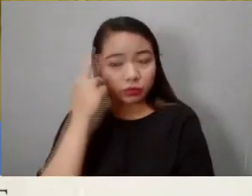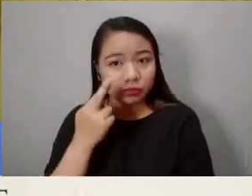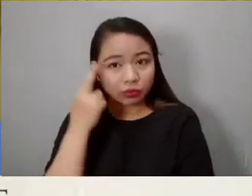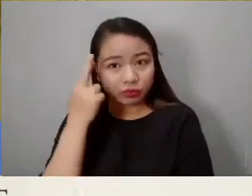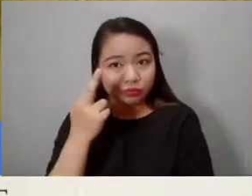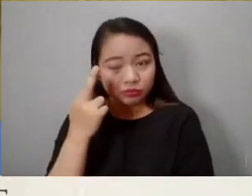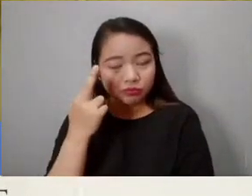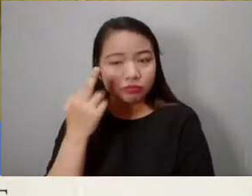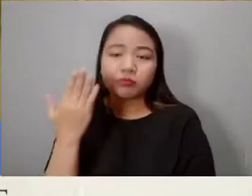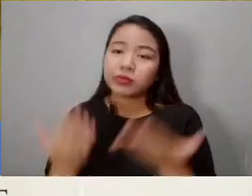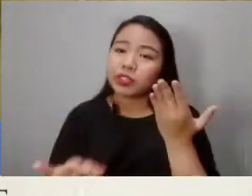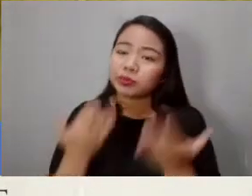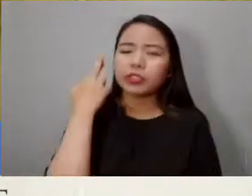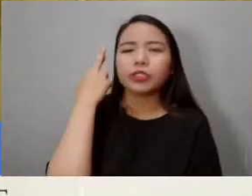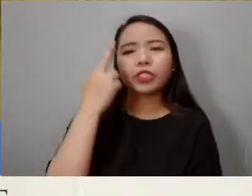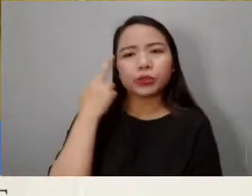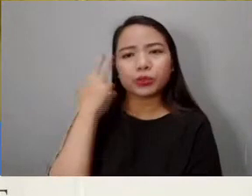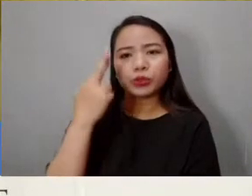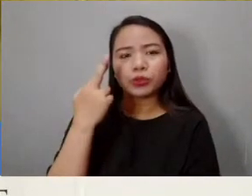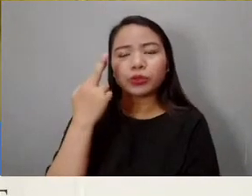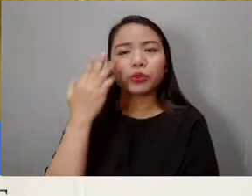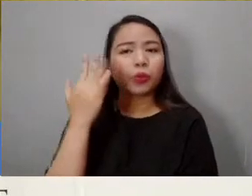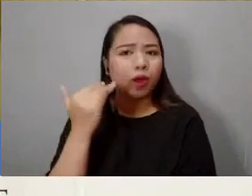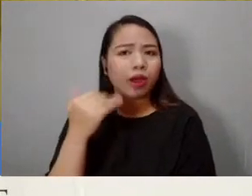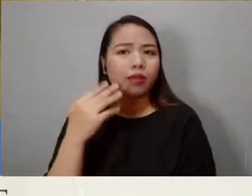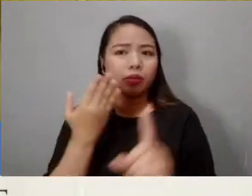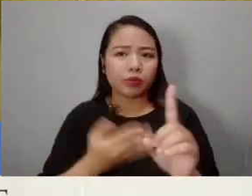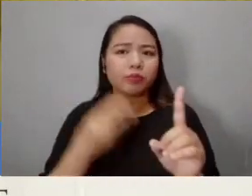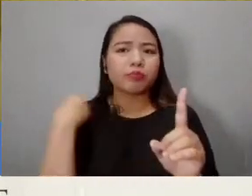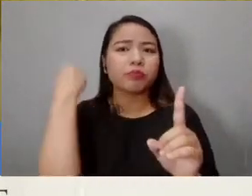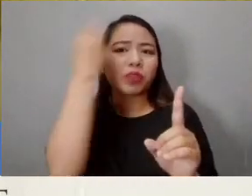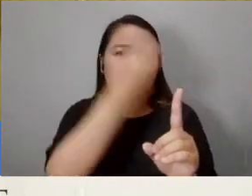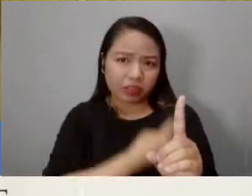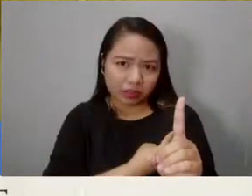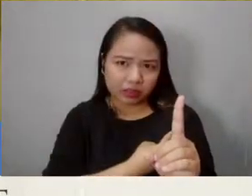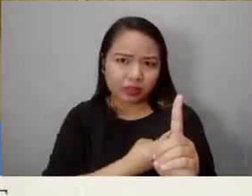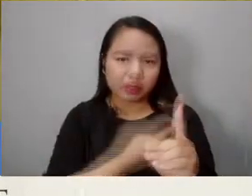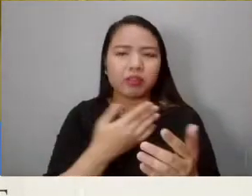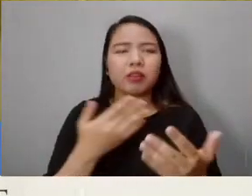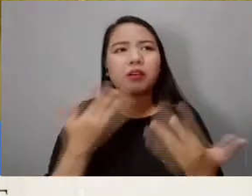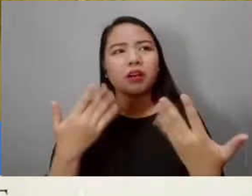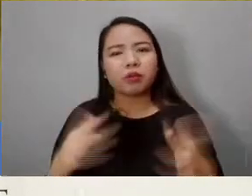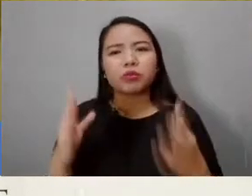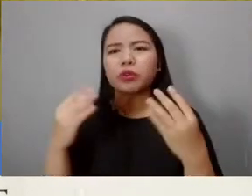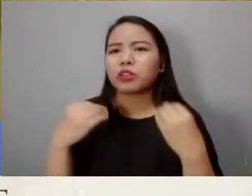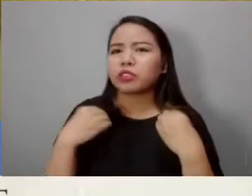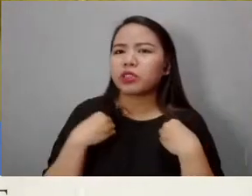That is probably why Mary, after assenting to God's invitation to be the mother of